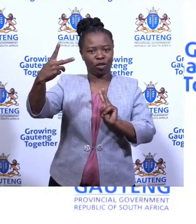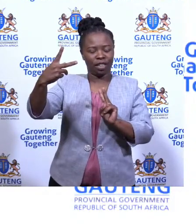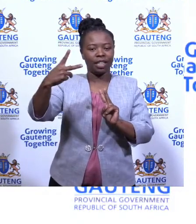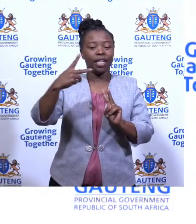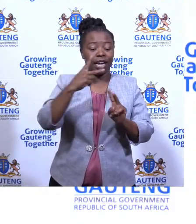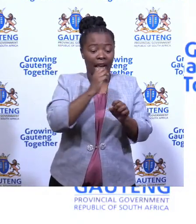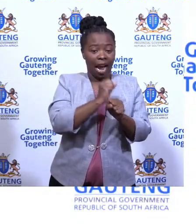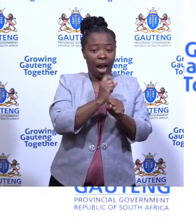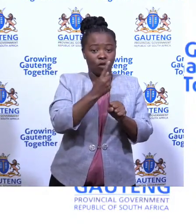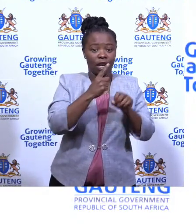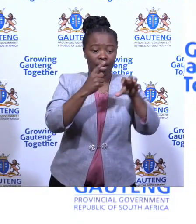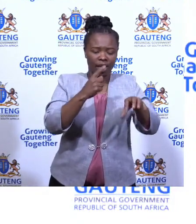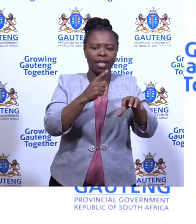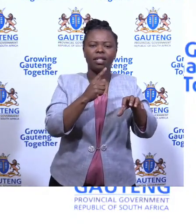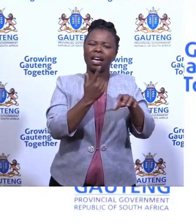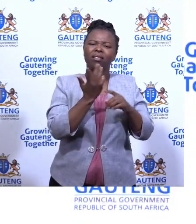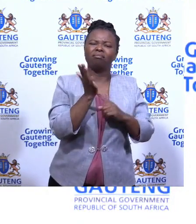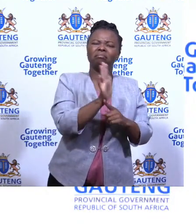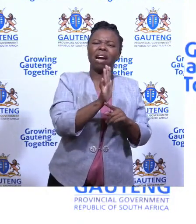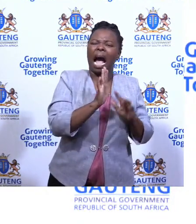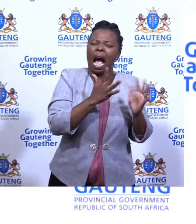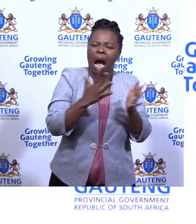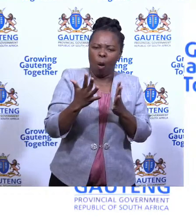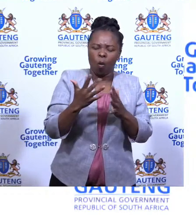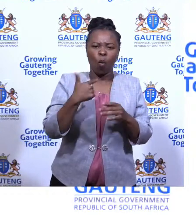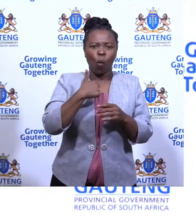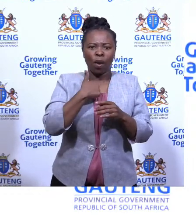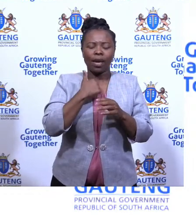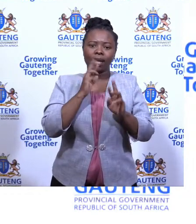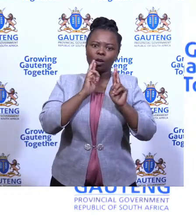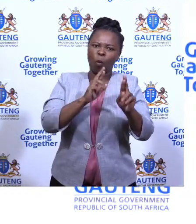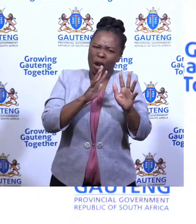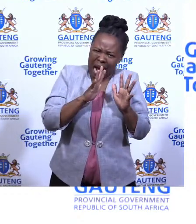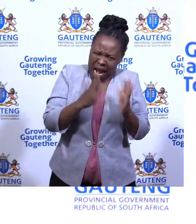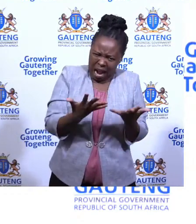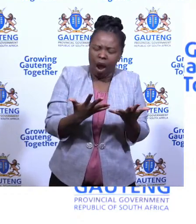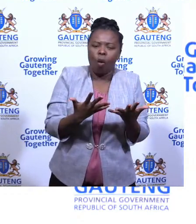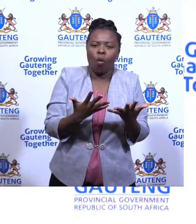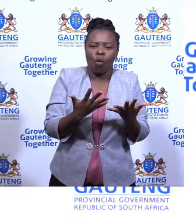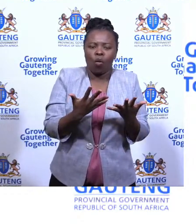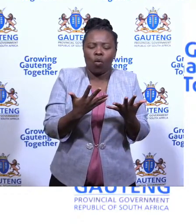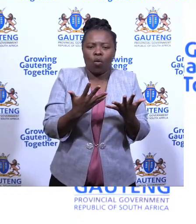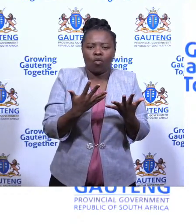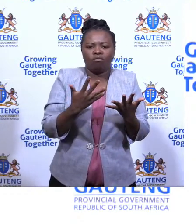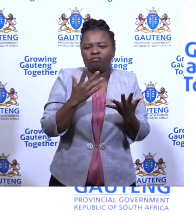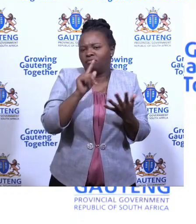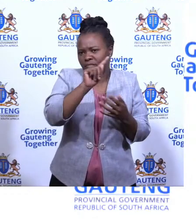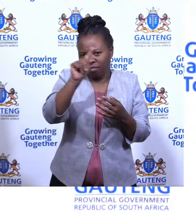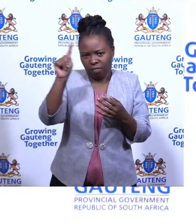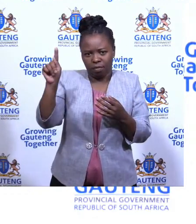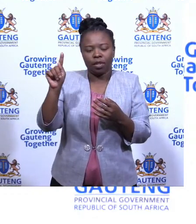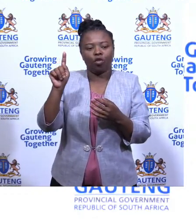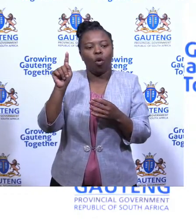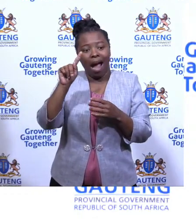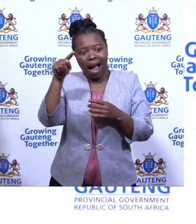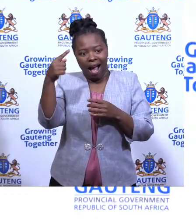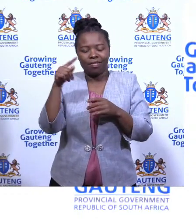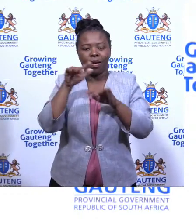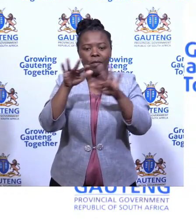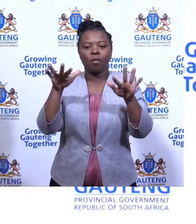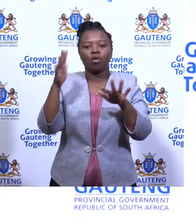province, how should we be responding to that? And that's where there will be the other set